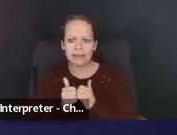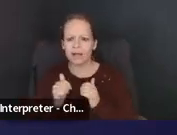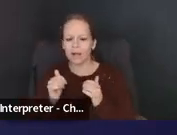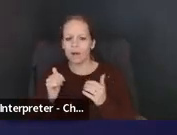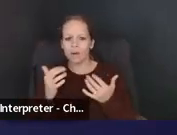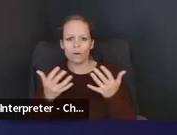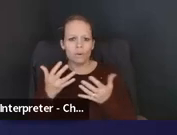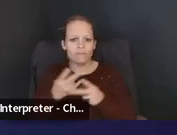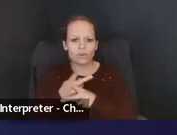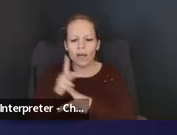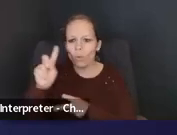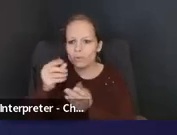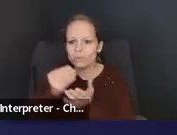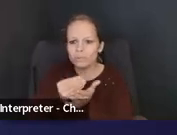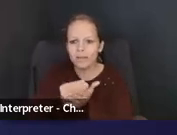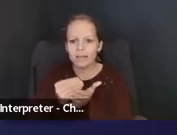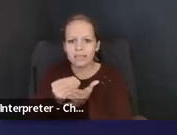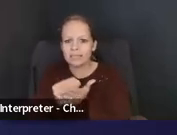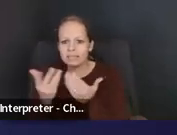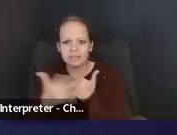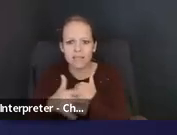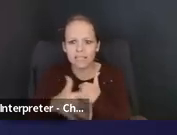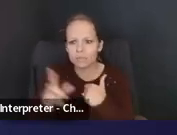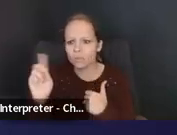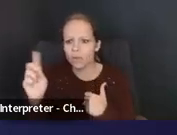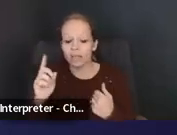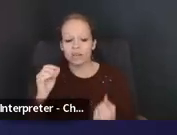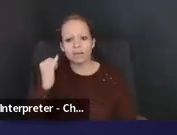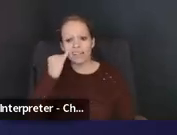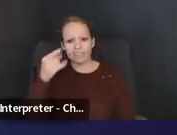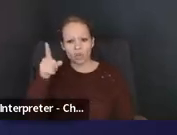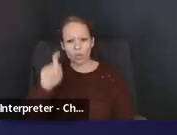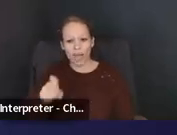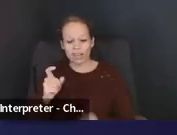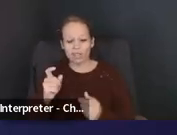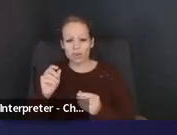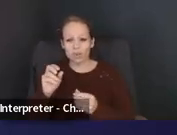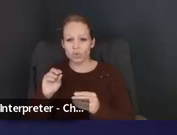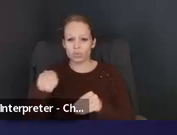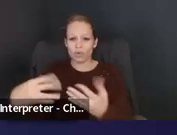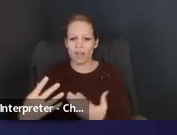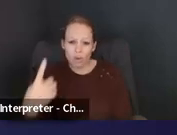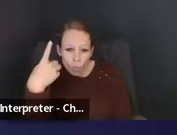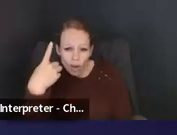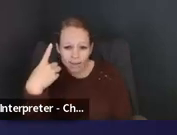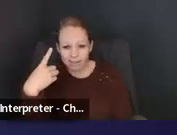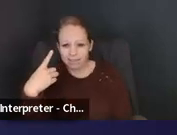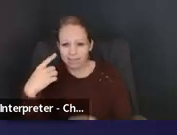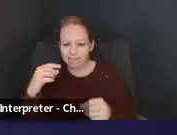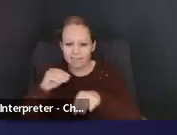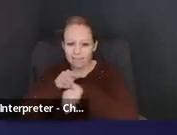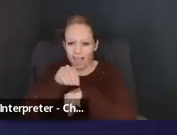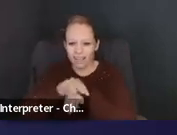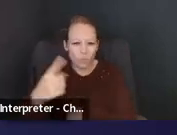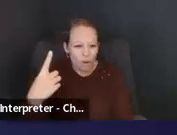out where the funding opportunity might be? If you had to give just one piece of advice to someone looking